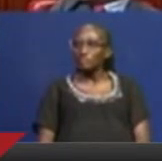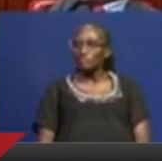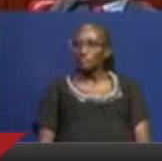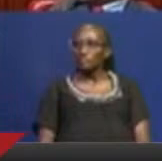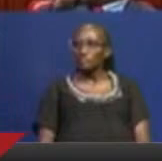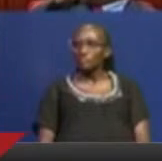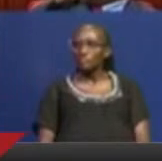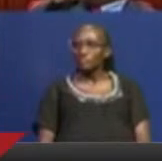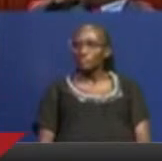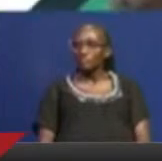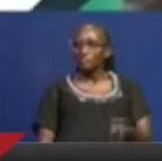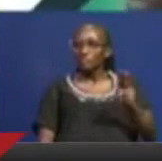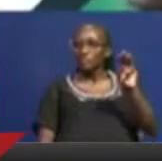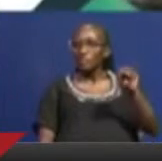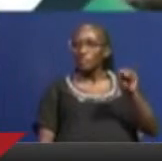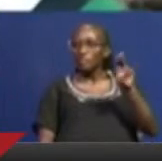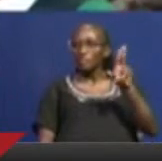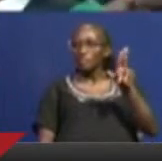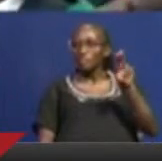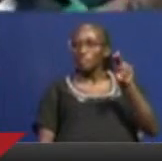Kigumo Joseph Munyoro.